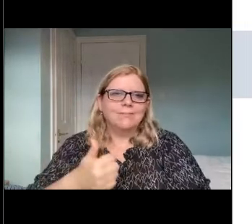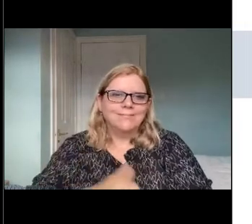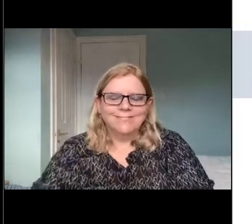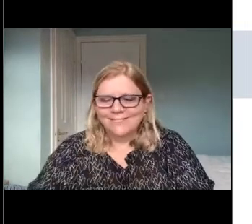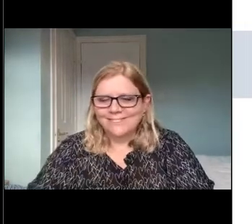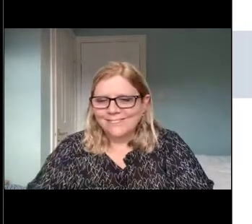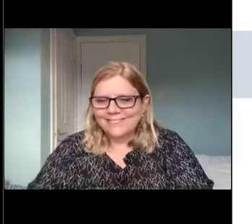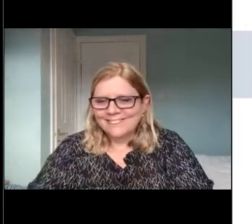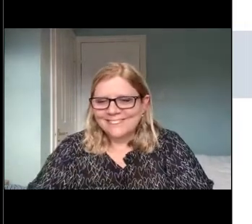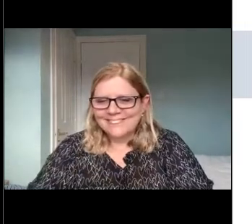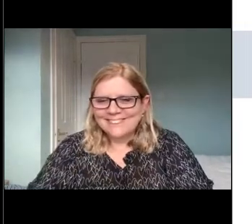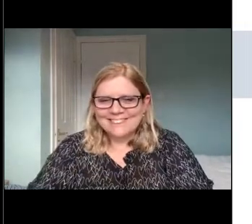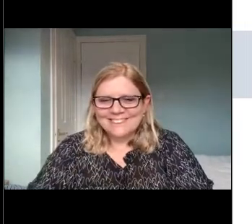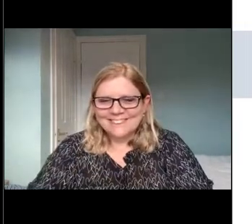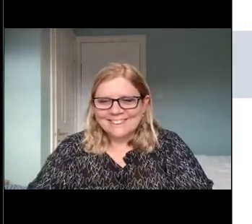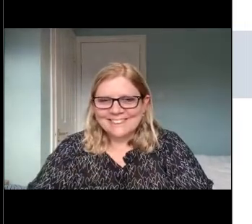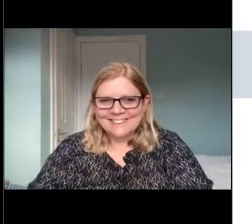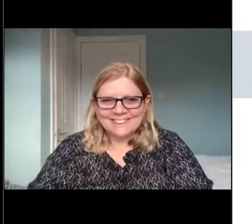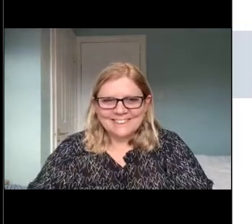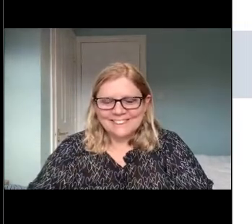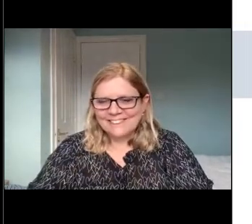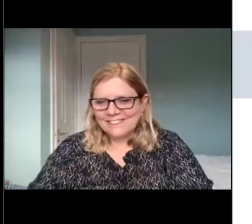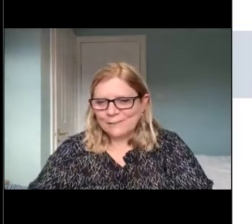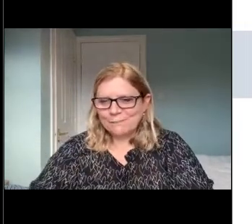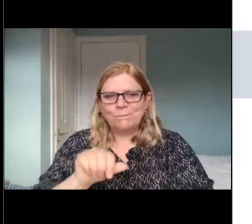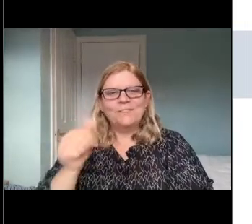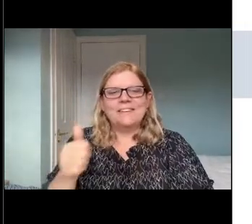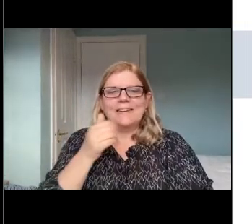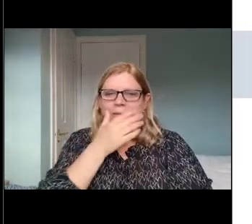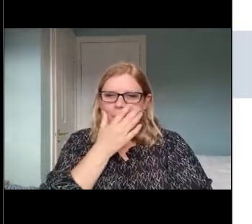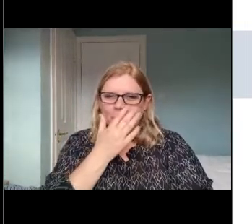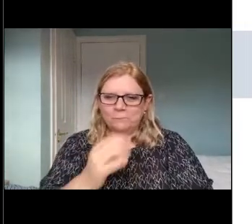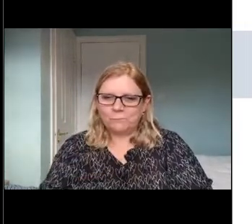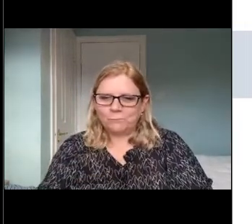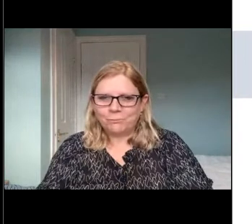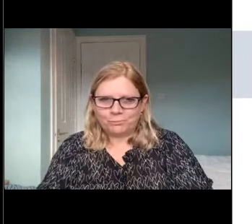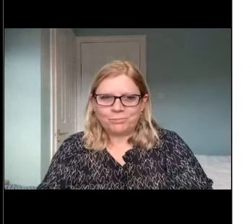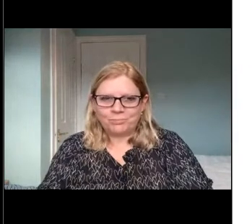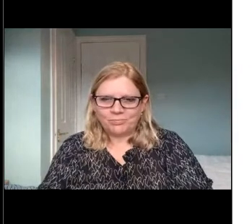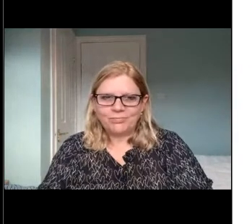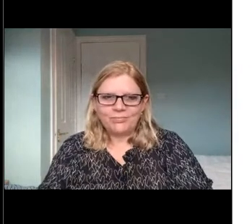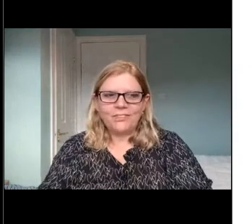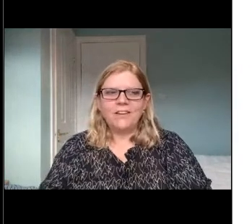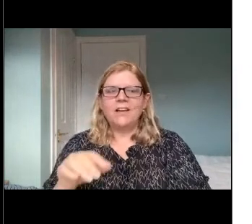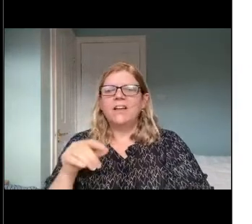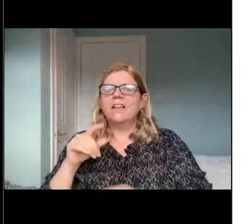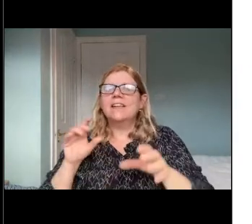their understanding. So that's another talk for another time. Next slide, please.